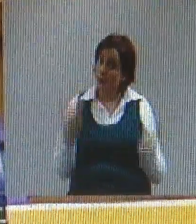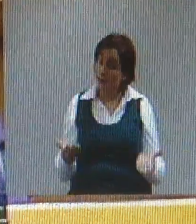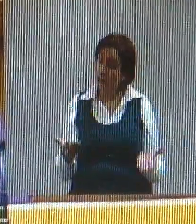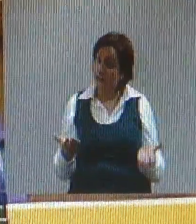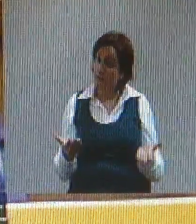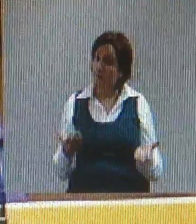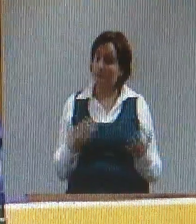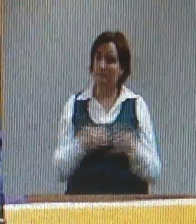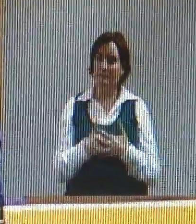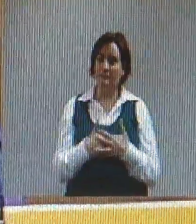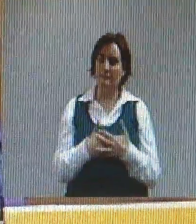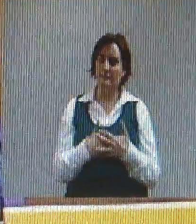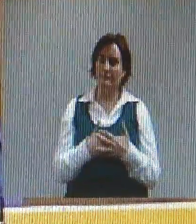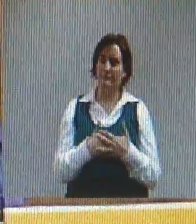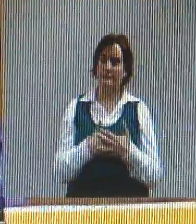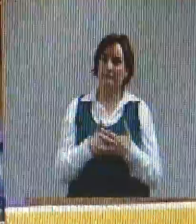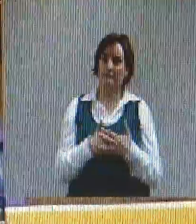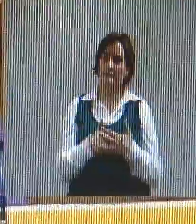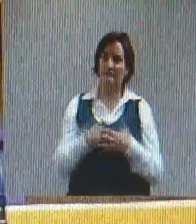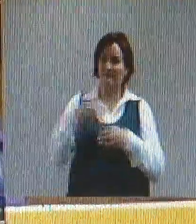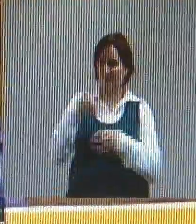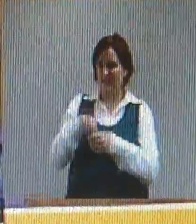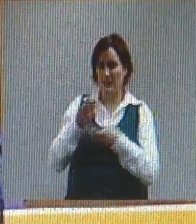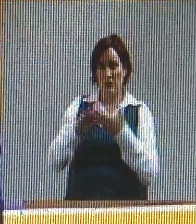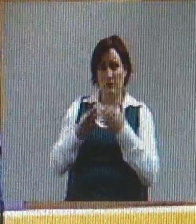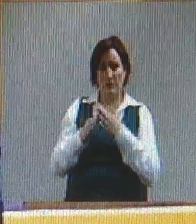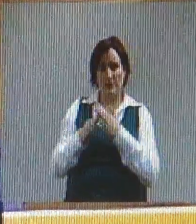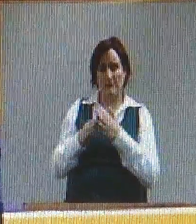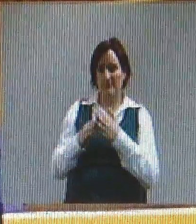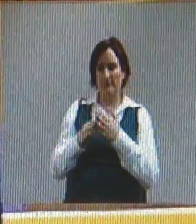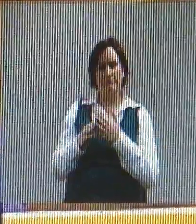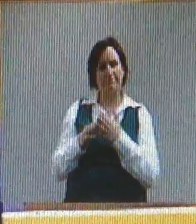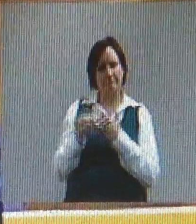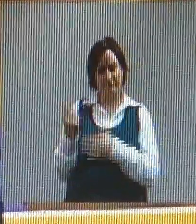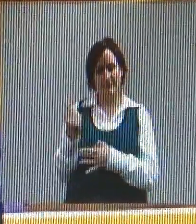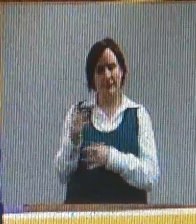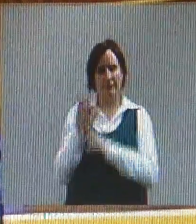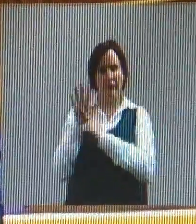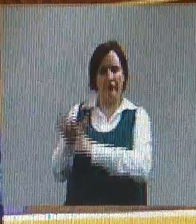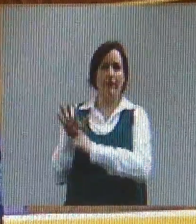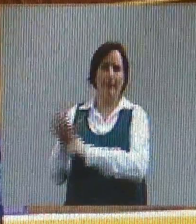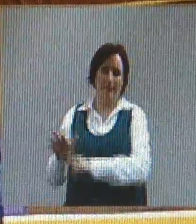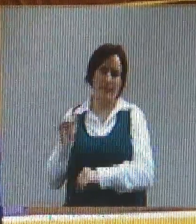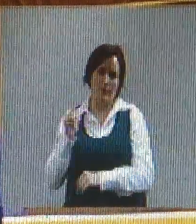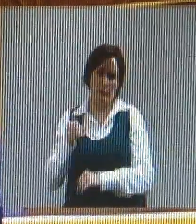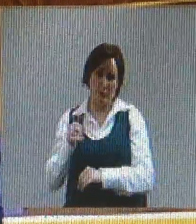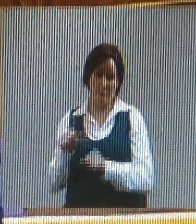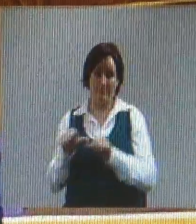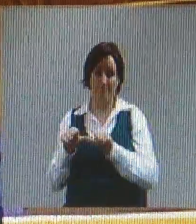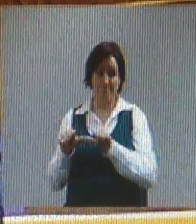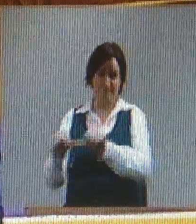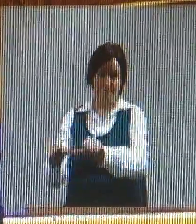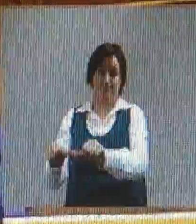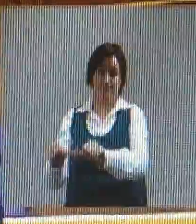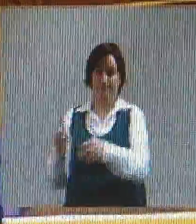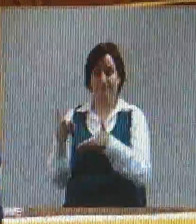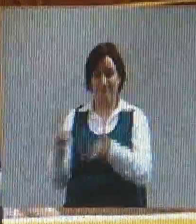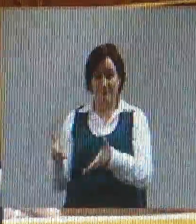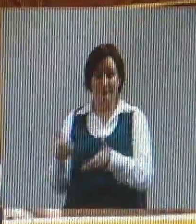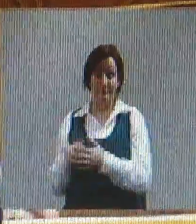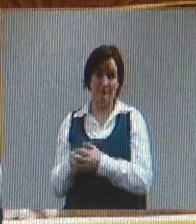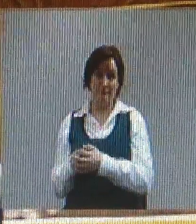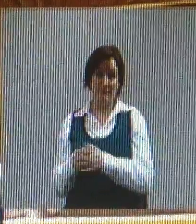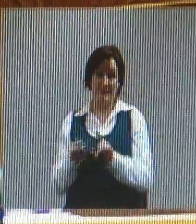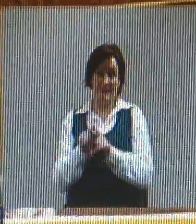deep-seated social ills and underlying prejudices towards women in the